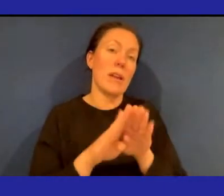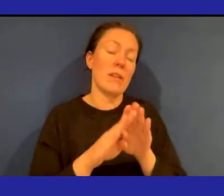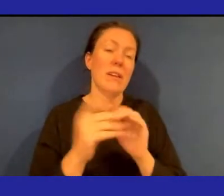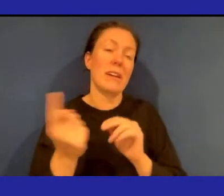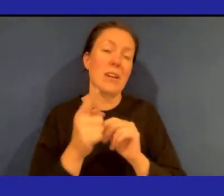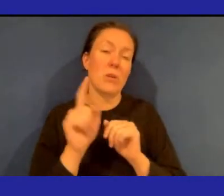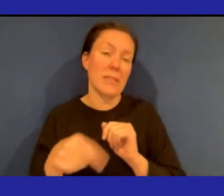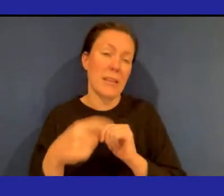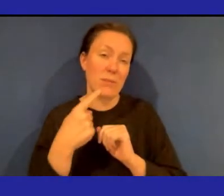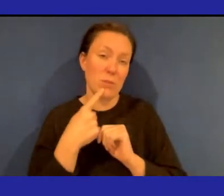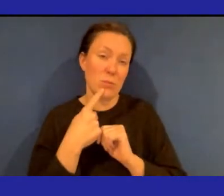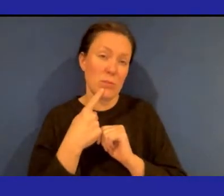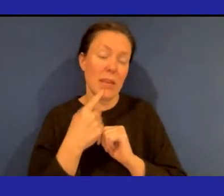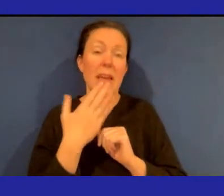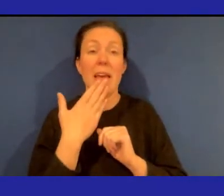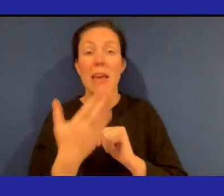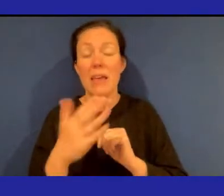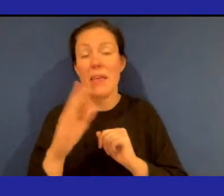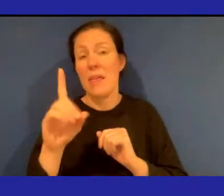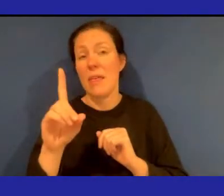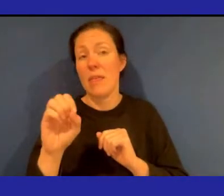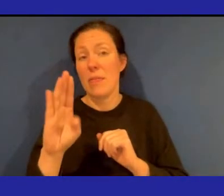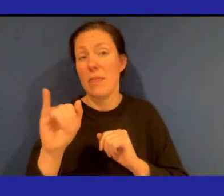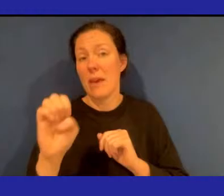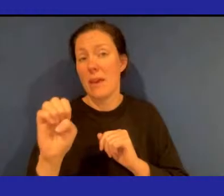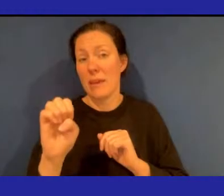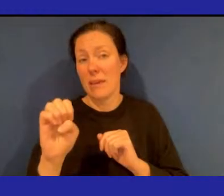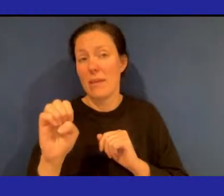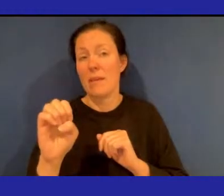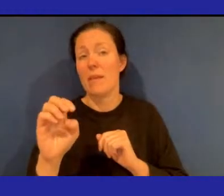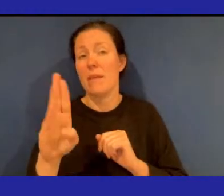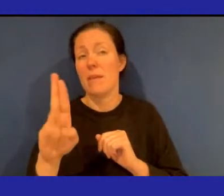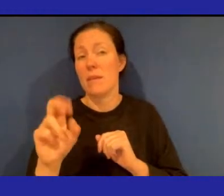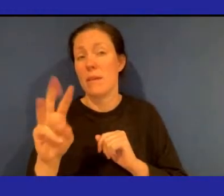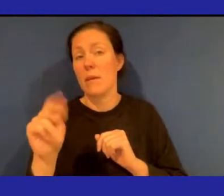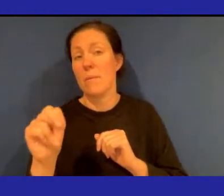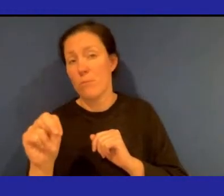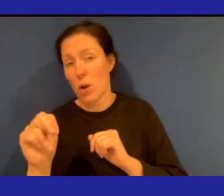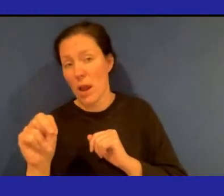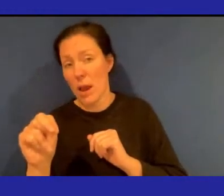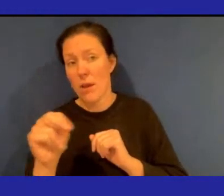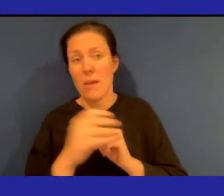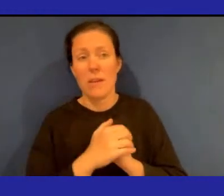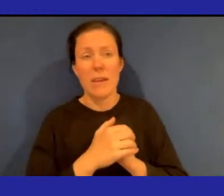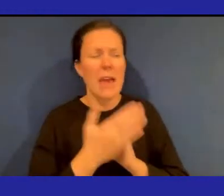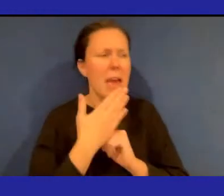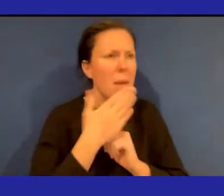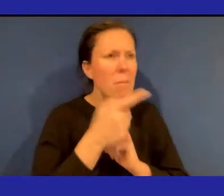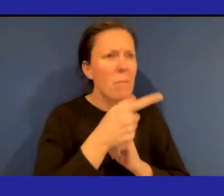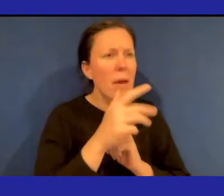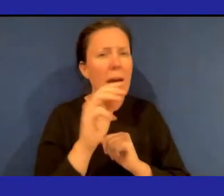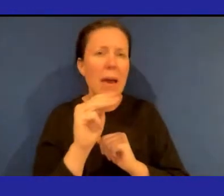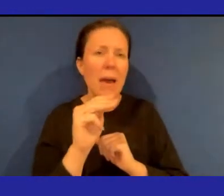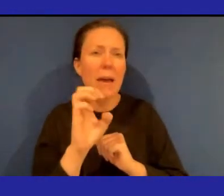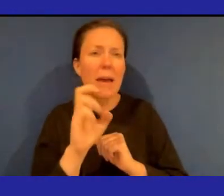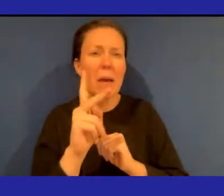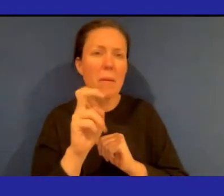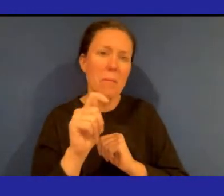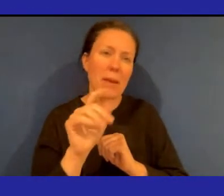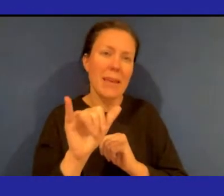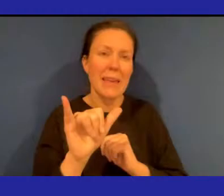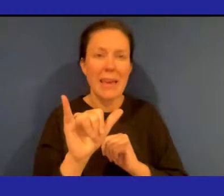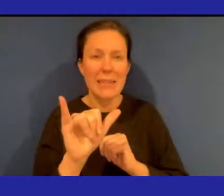say, thank you, Debbie Brown. Thank you. Mafinte, is it Mafinte or McKinte? Okay.